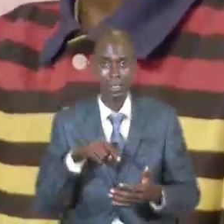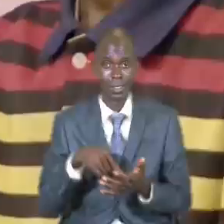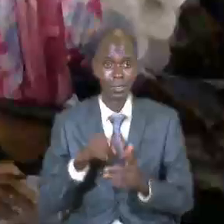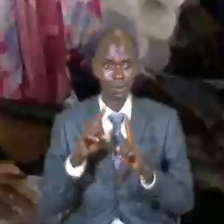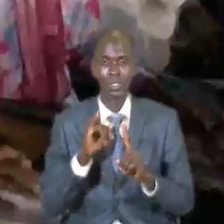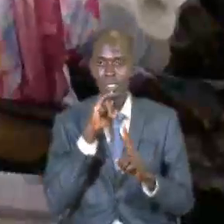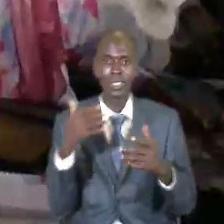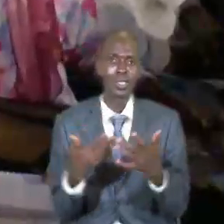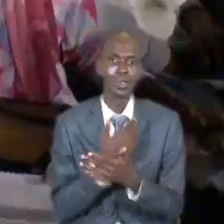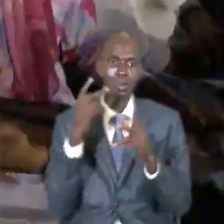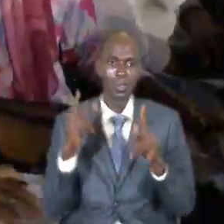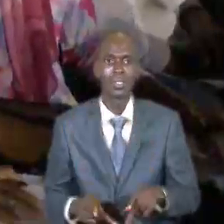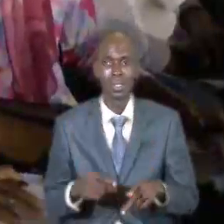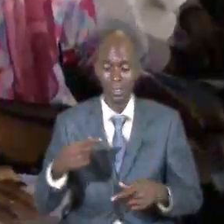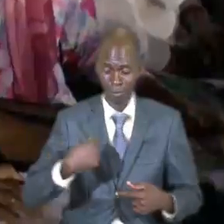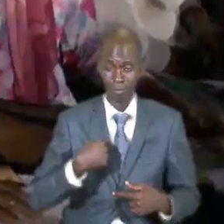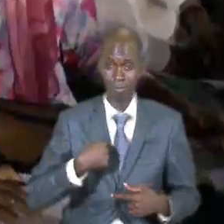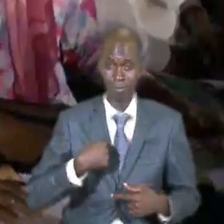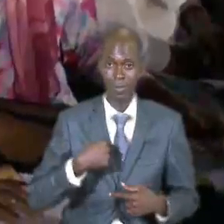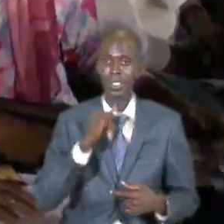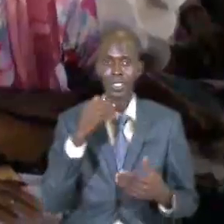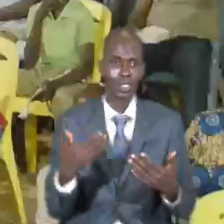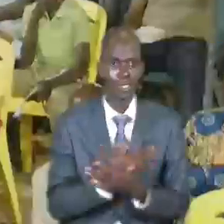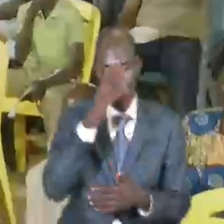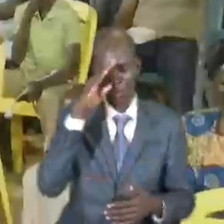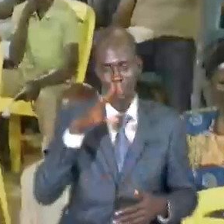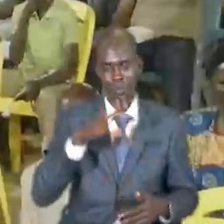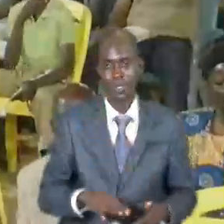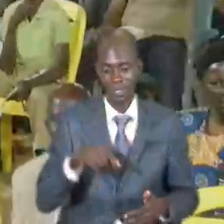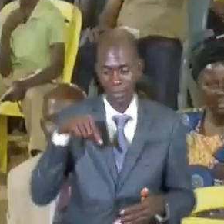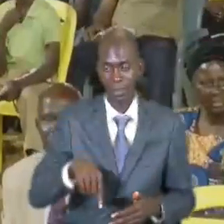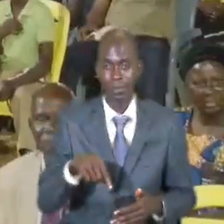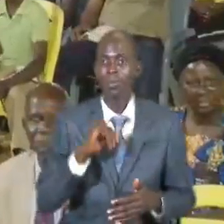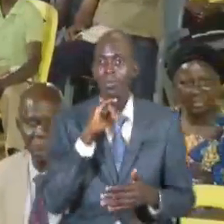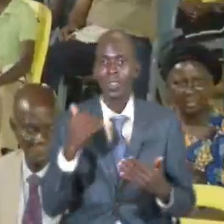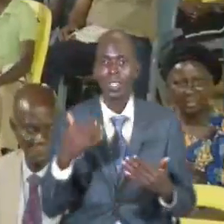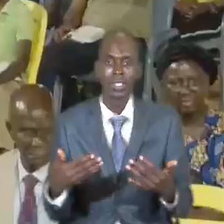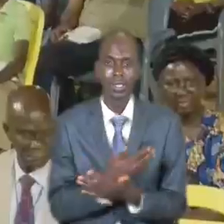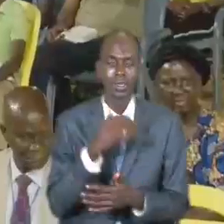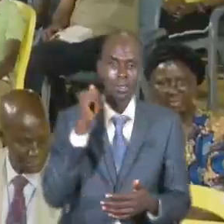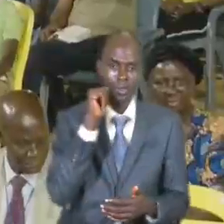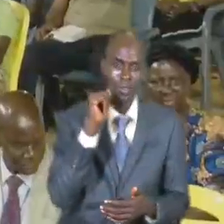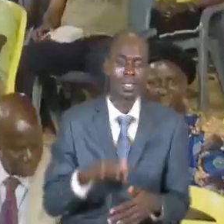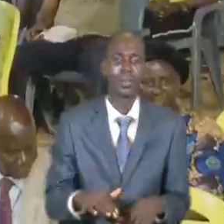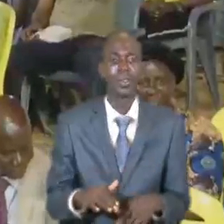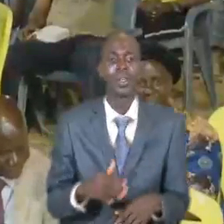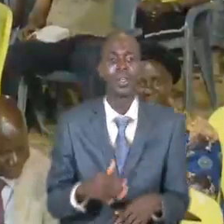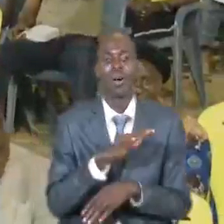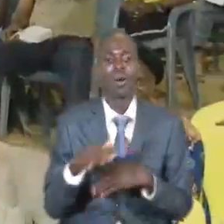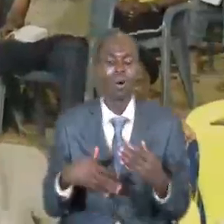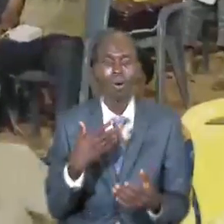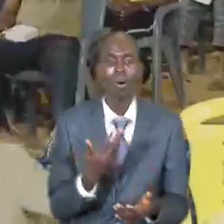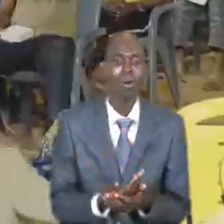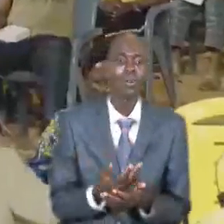new boy. This one is a new girl. Now, all the things I couldn't do before, now I